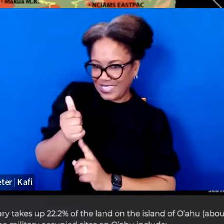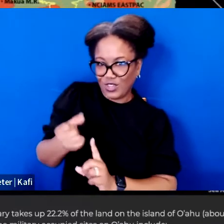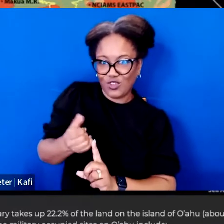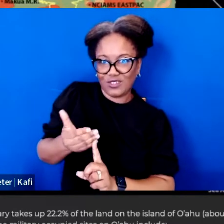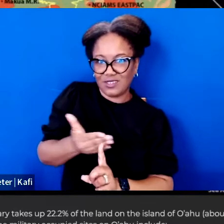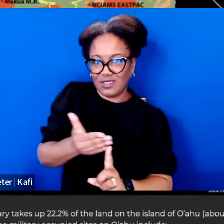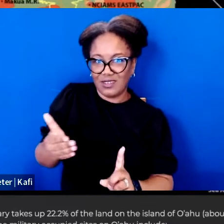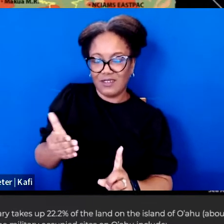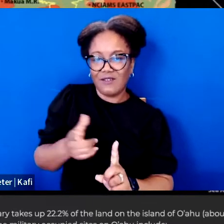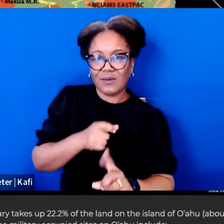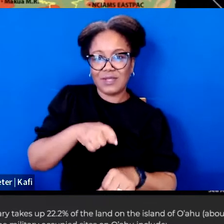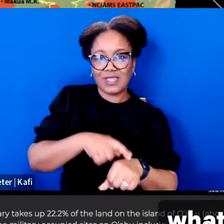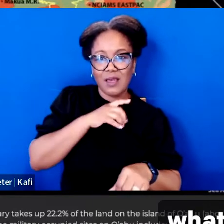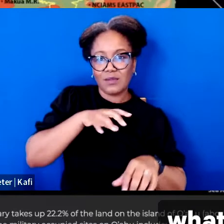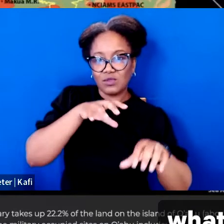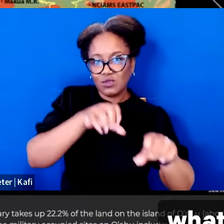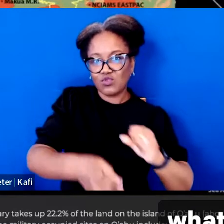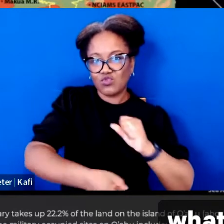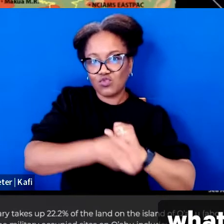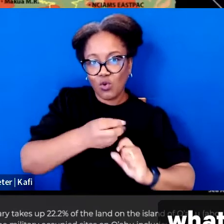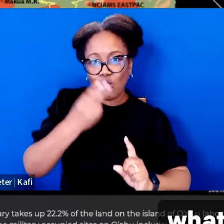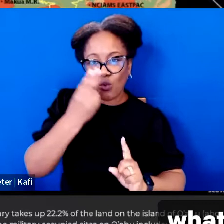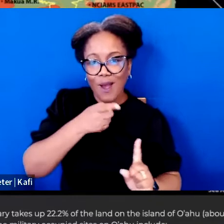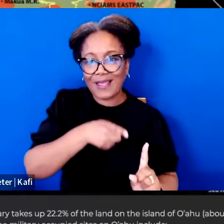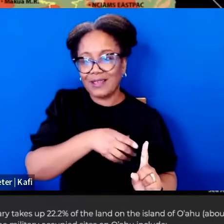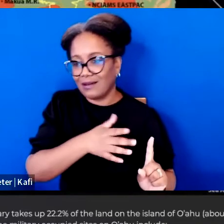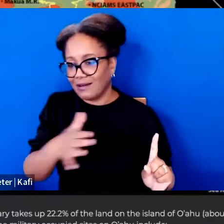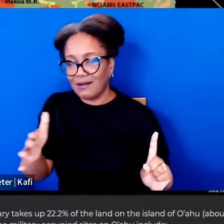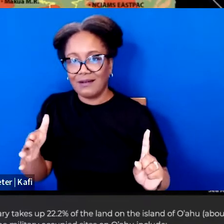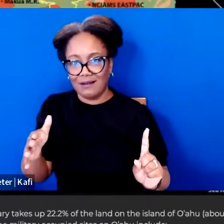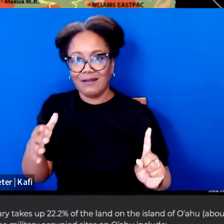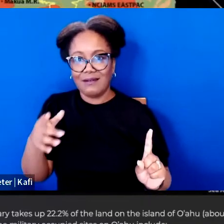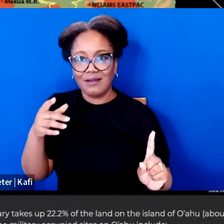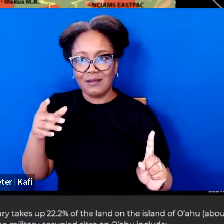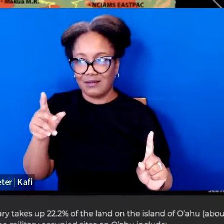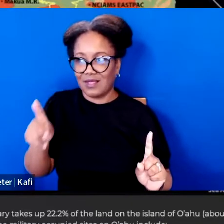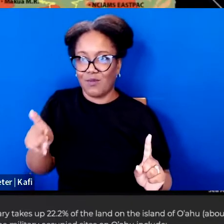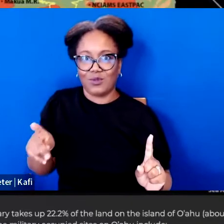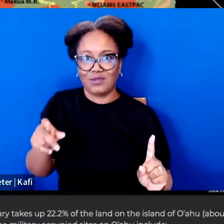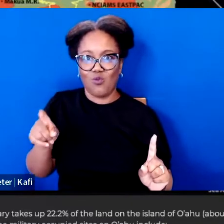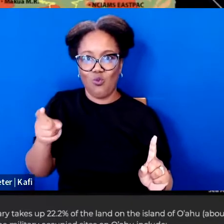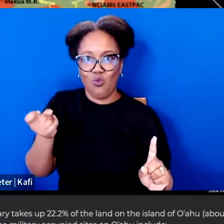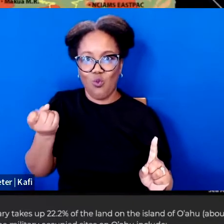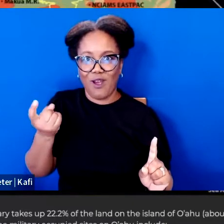United States has done what may be irreparable damage to the Hawaiian kingdom.